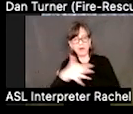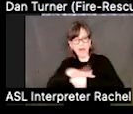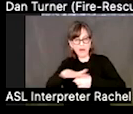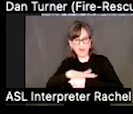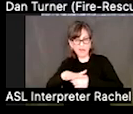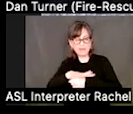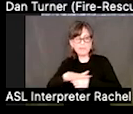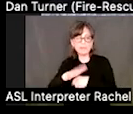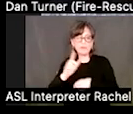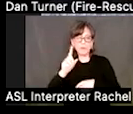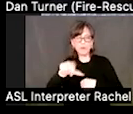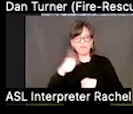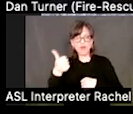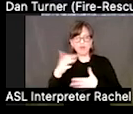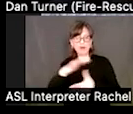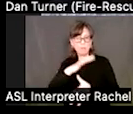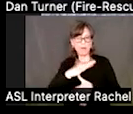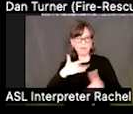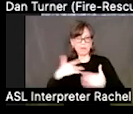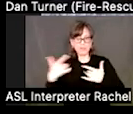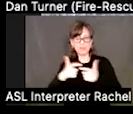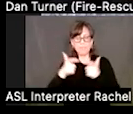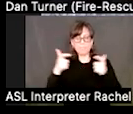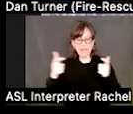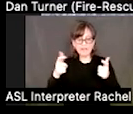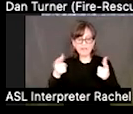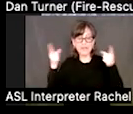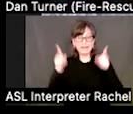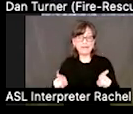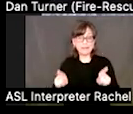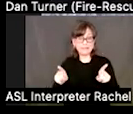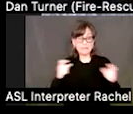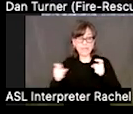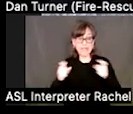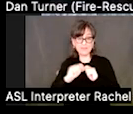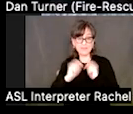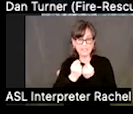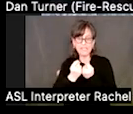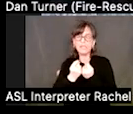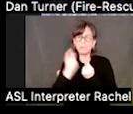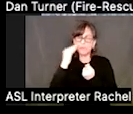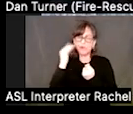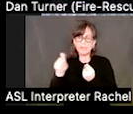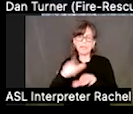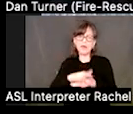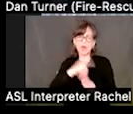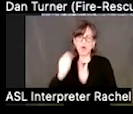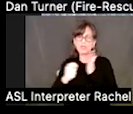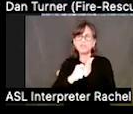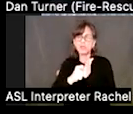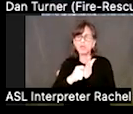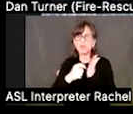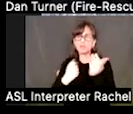our primary concerns was major incident management team. We knew we were going to have long-term incident support requirements.